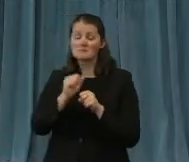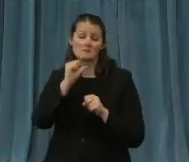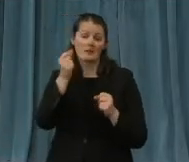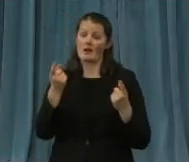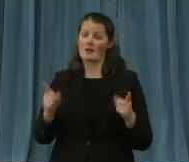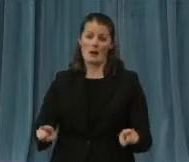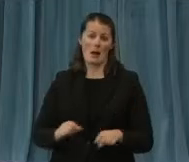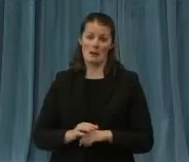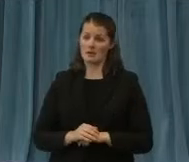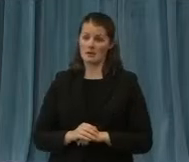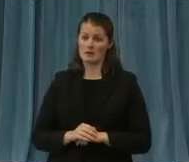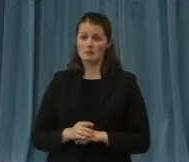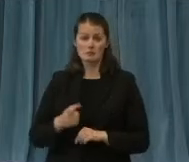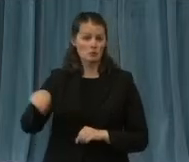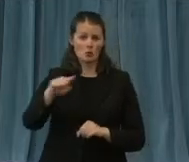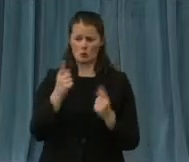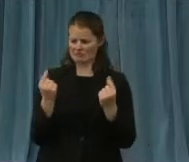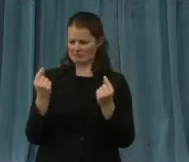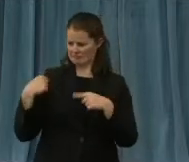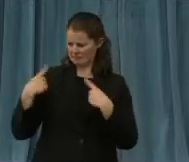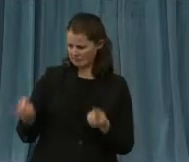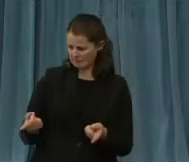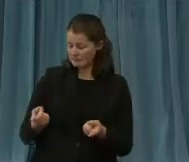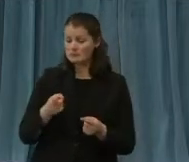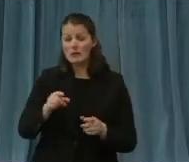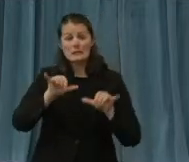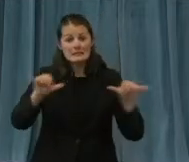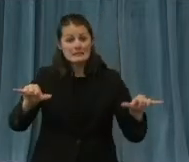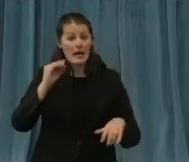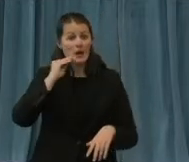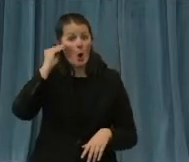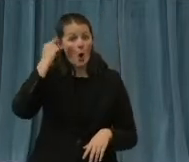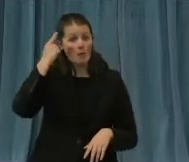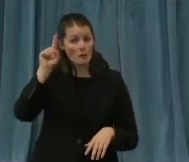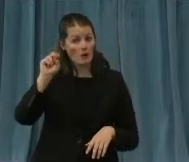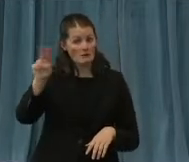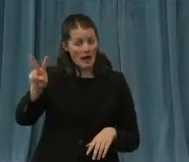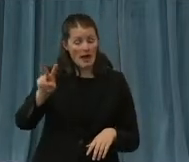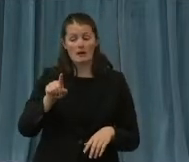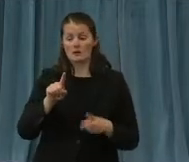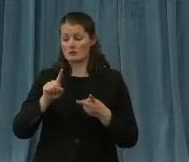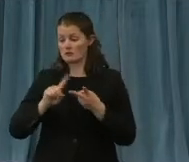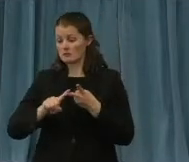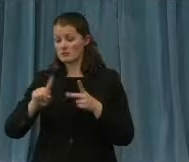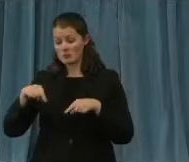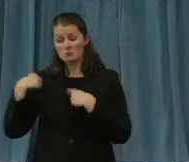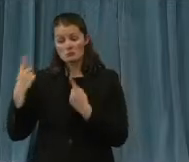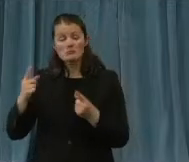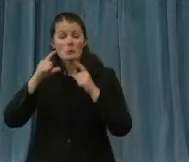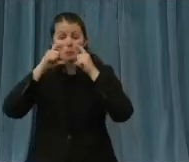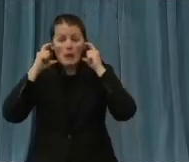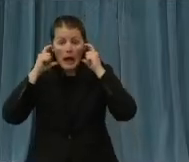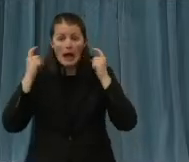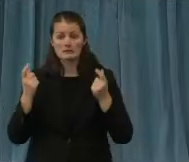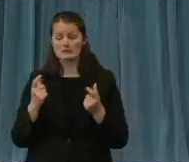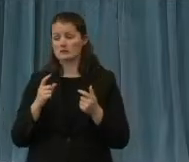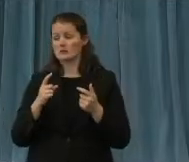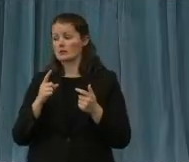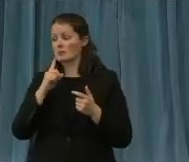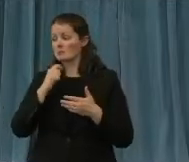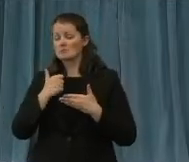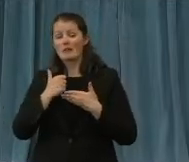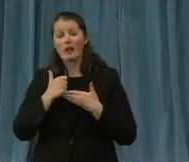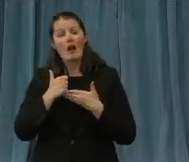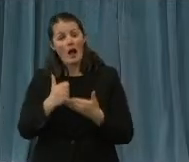face coverings and protecting your families. You are the reason we have avoided thousands of deaths and a breakdown of